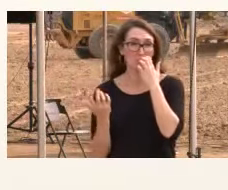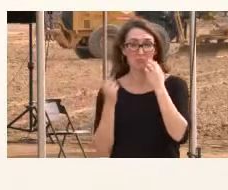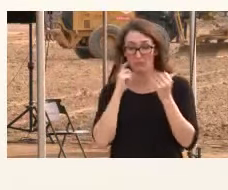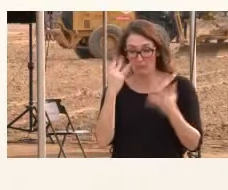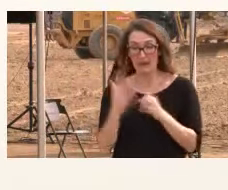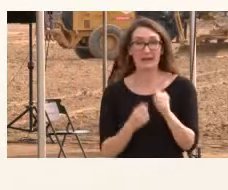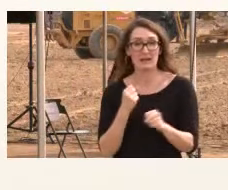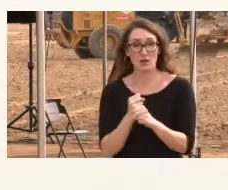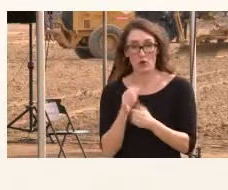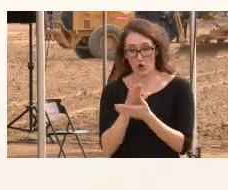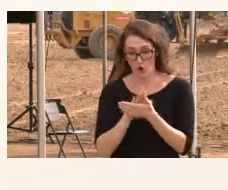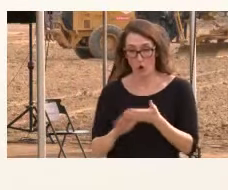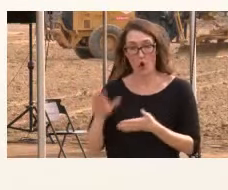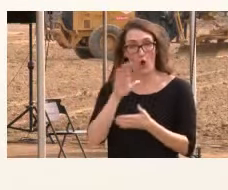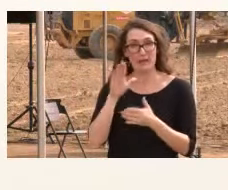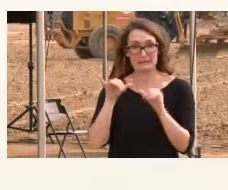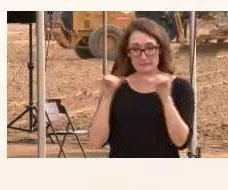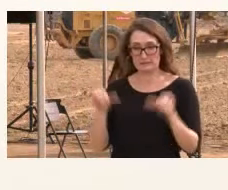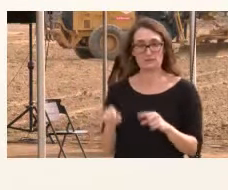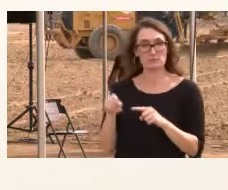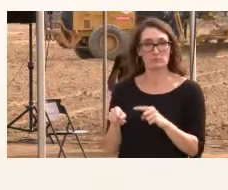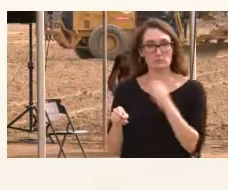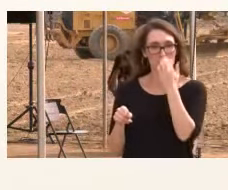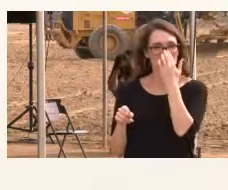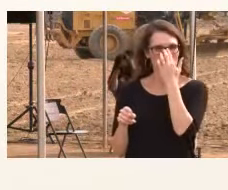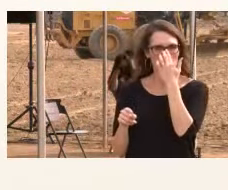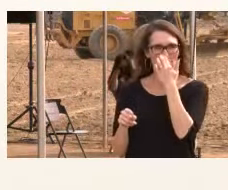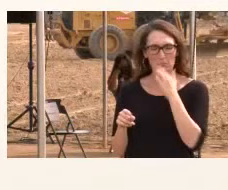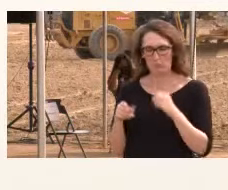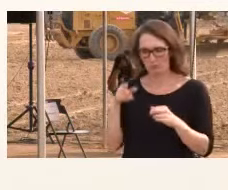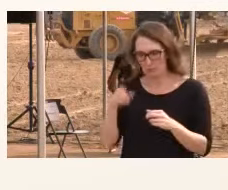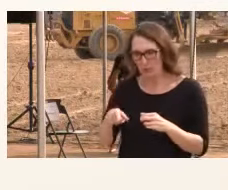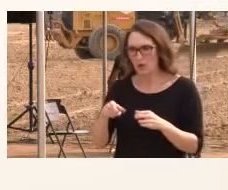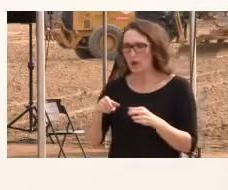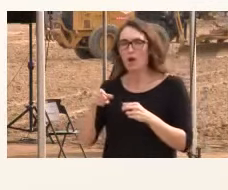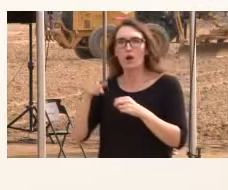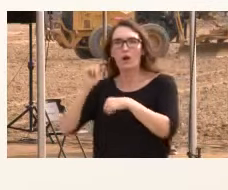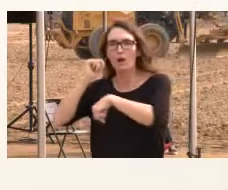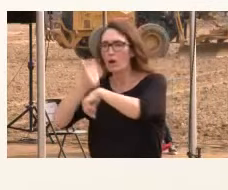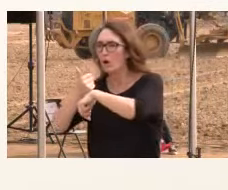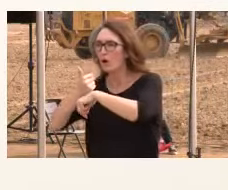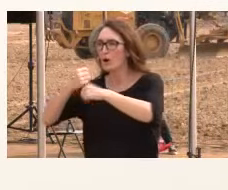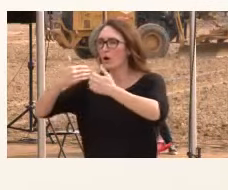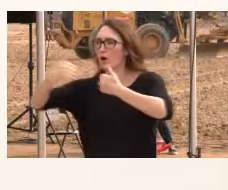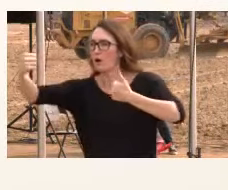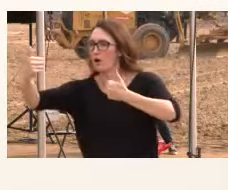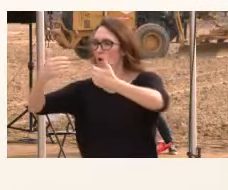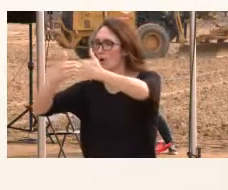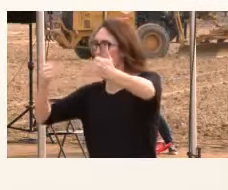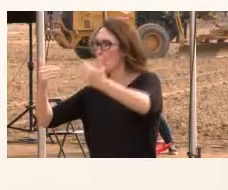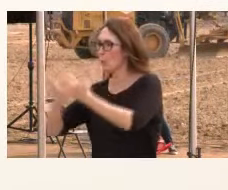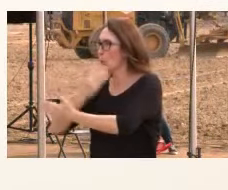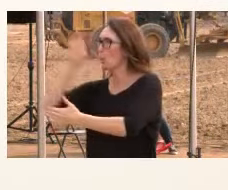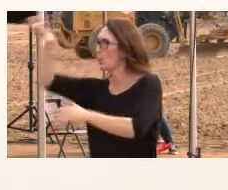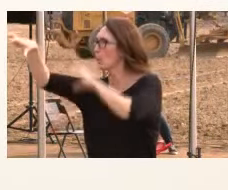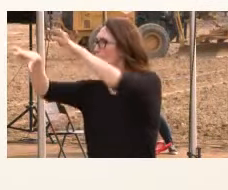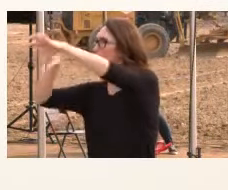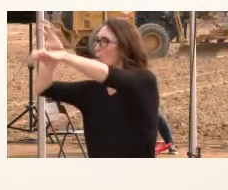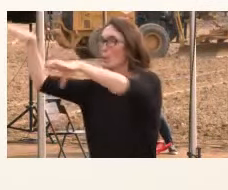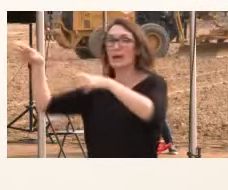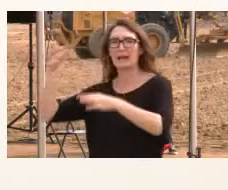system was used to create sprawl, to create new suburb developments, instead